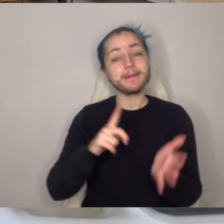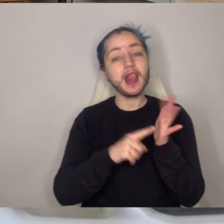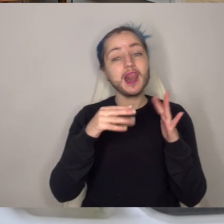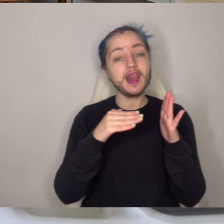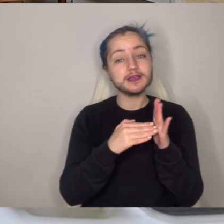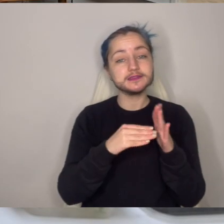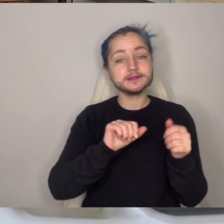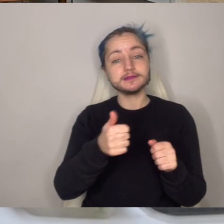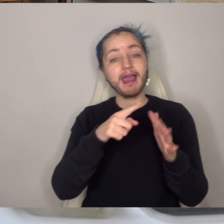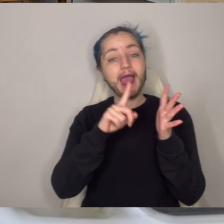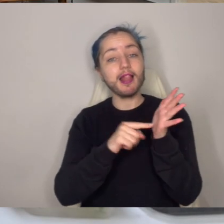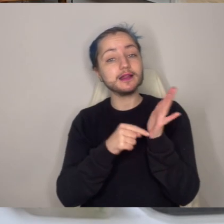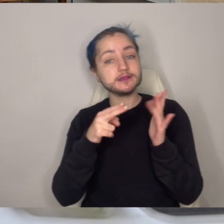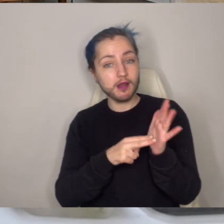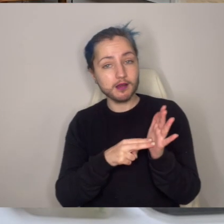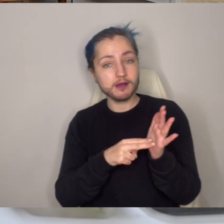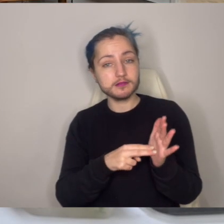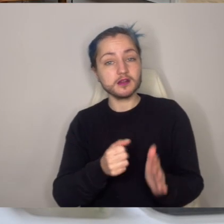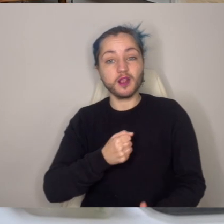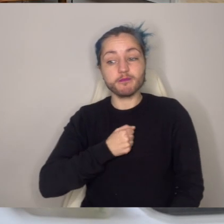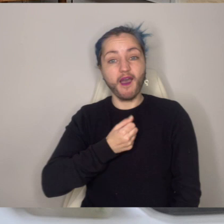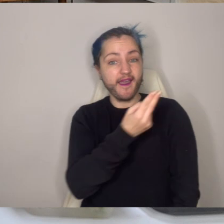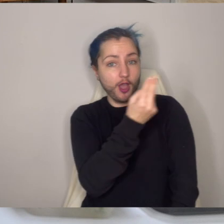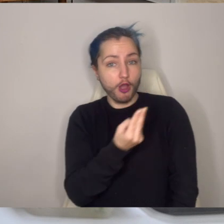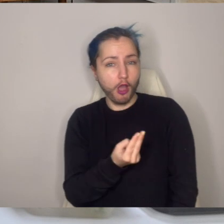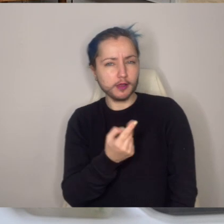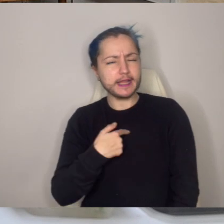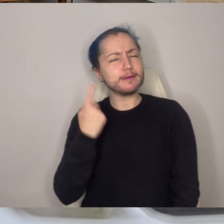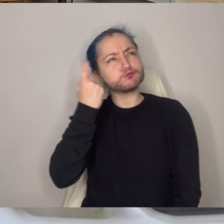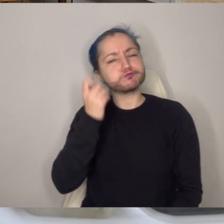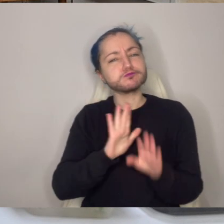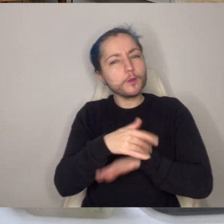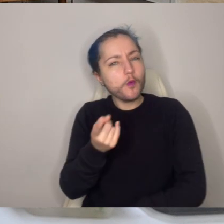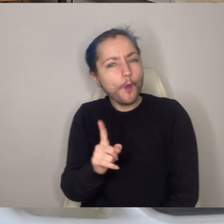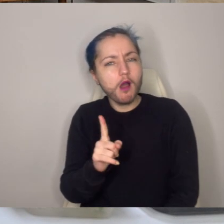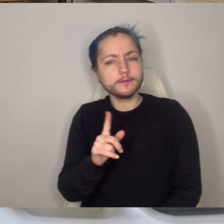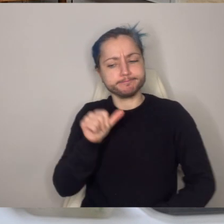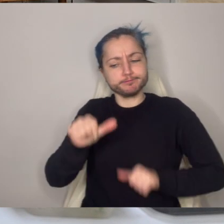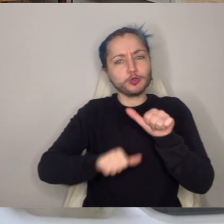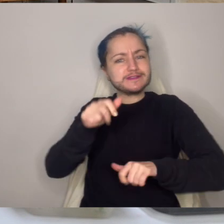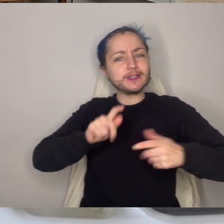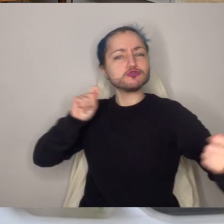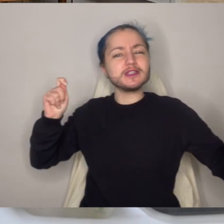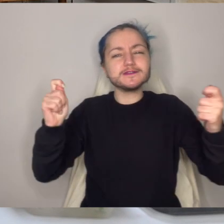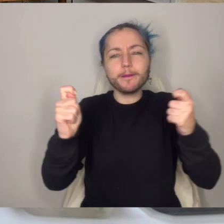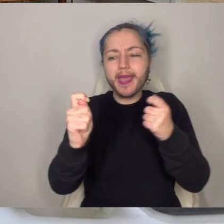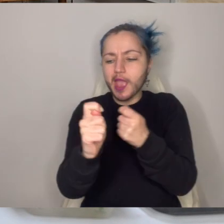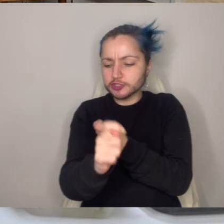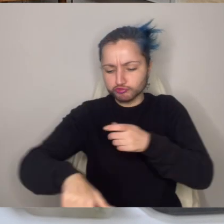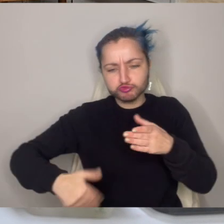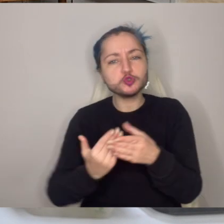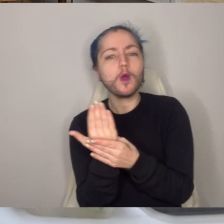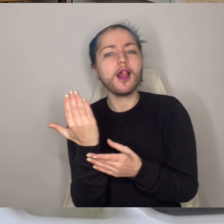I'm Liz Elton, and in my art practice I think about the processes of transformation and